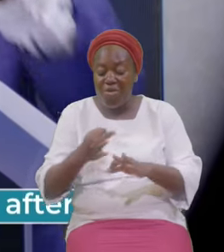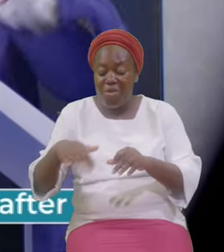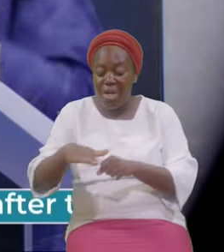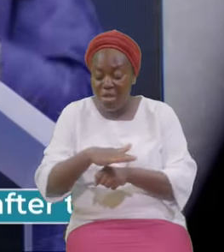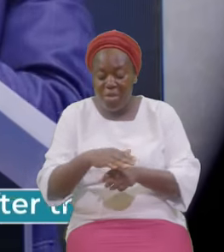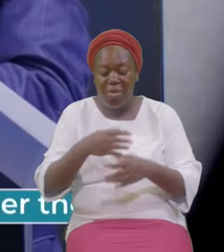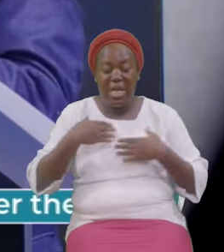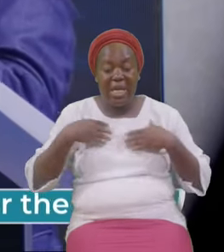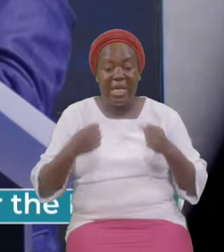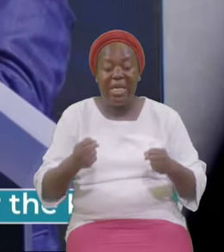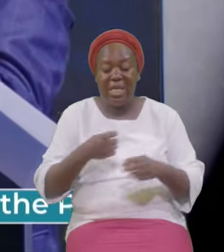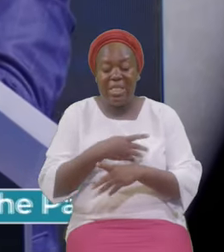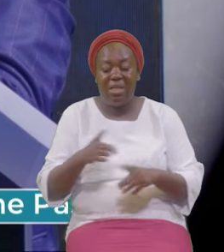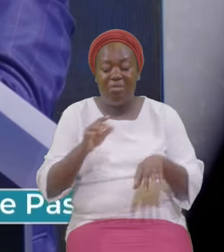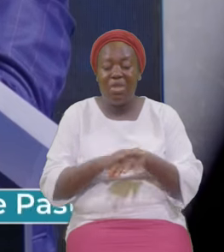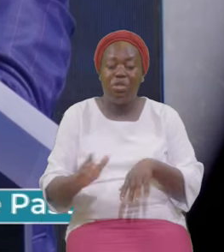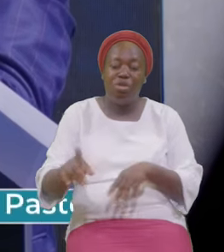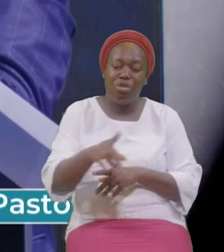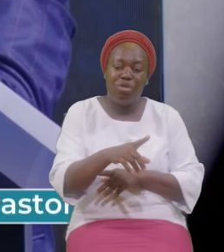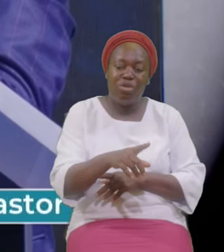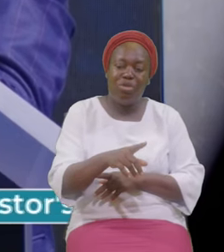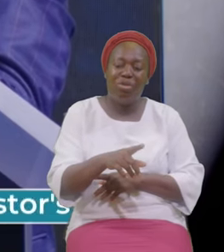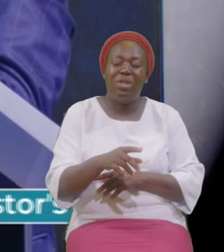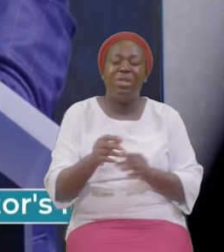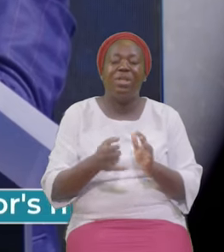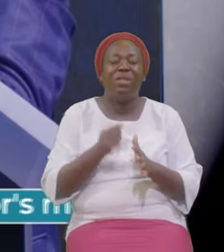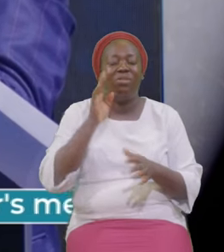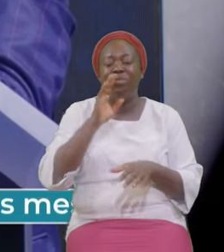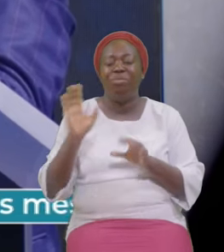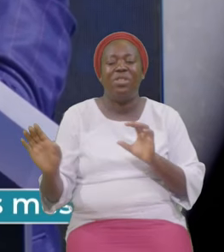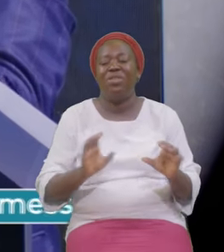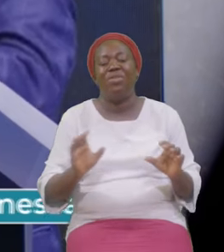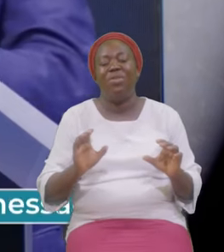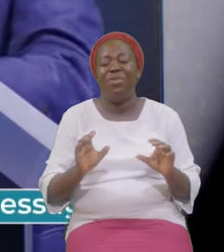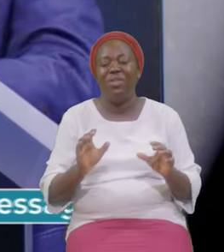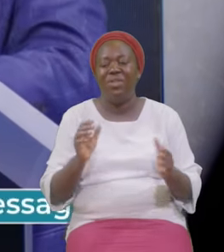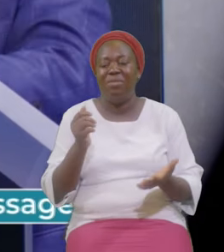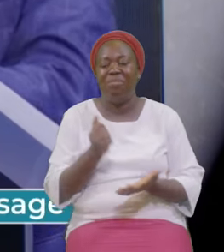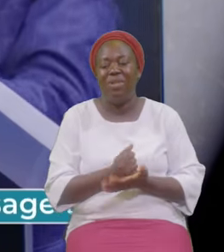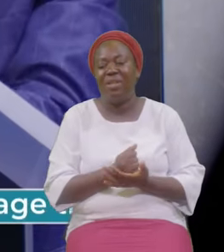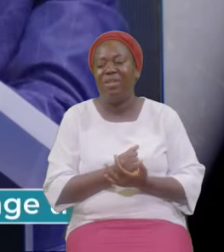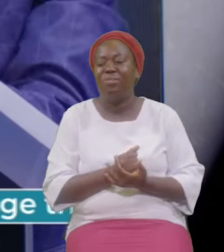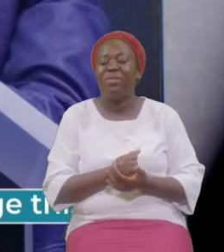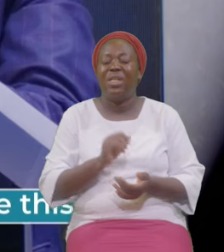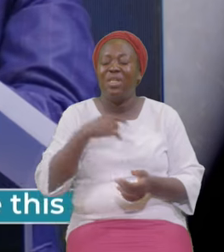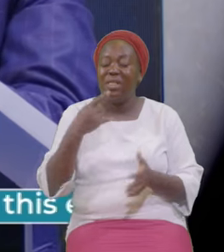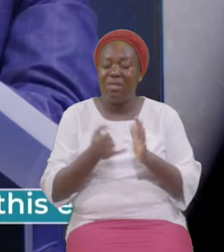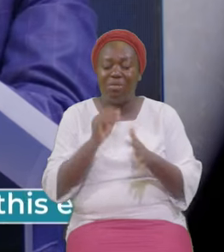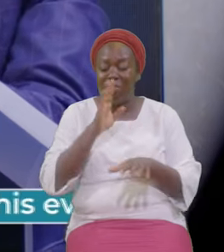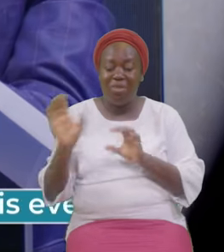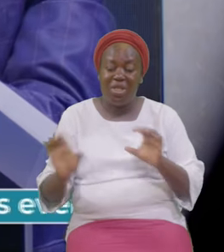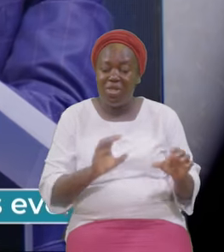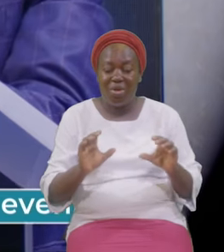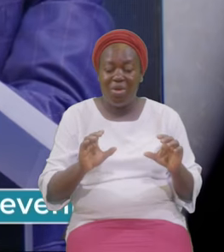you, it will be confirmed. Church, I said it will be confirmed.